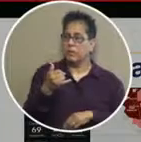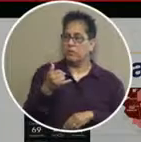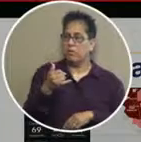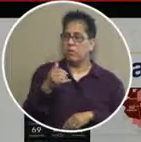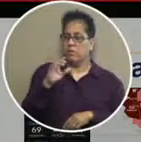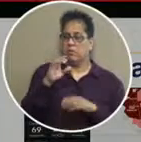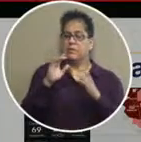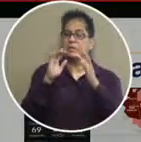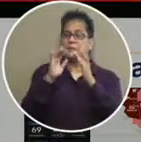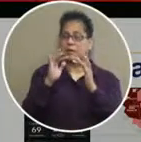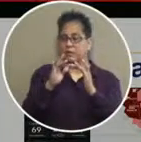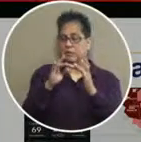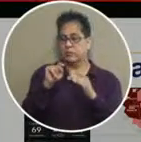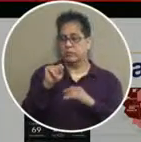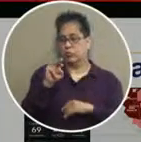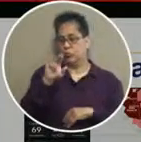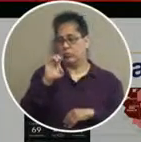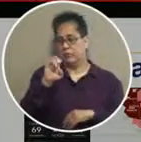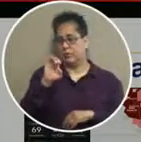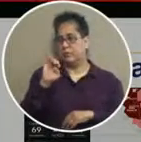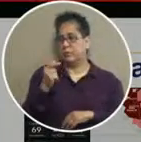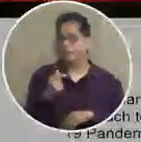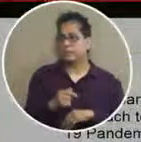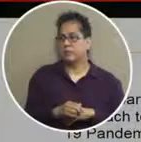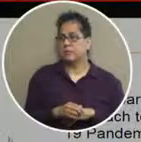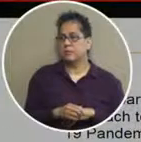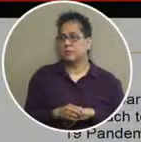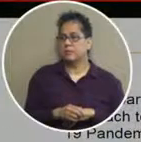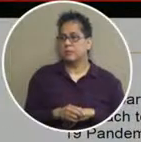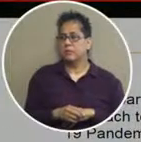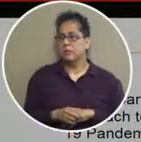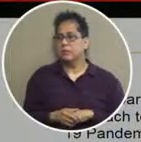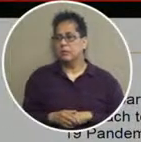onto contact tracing. Next slide, please.